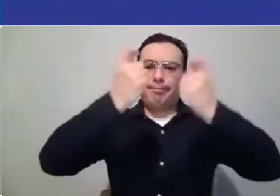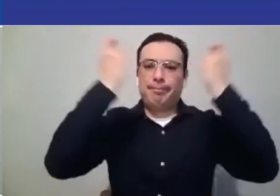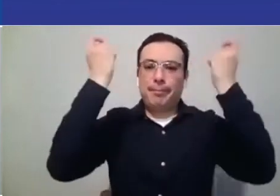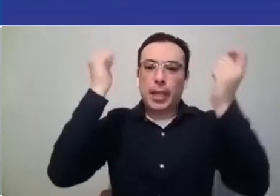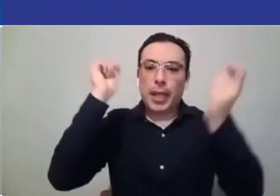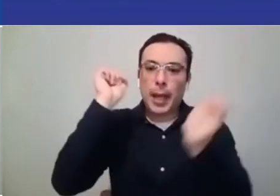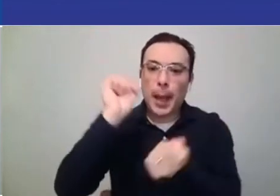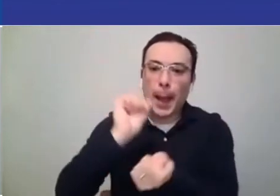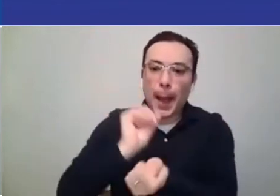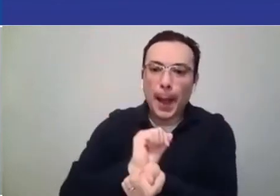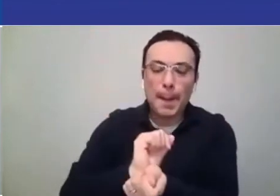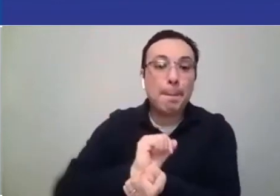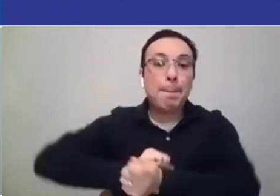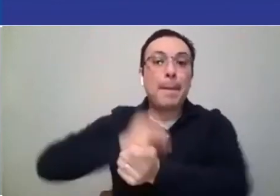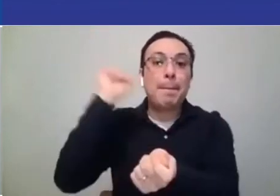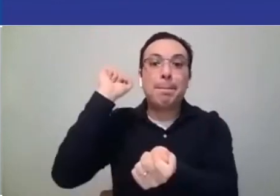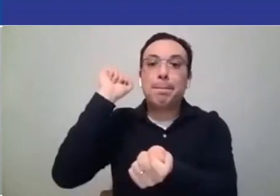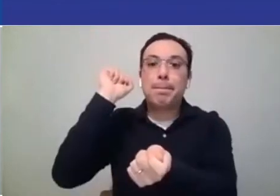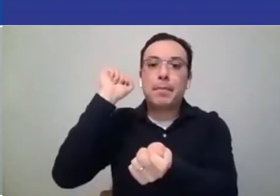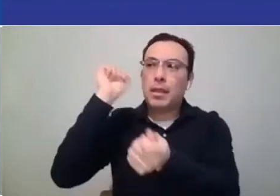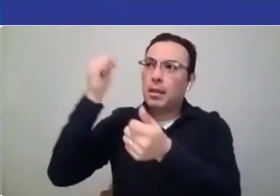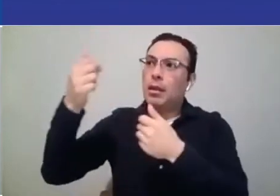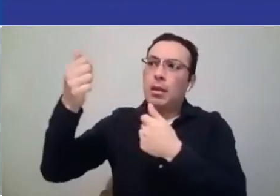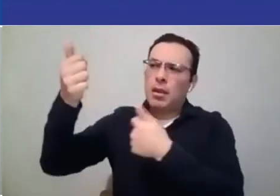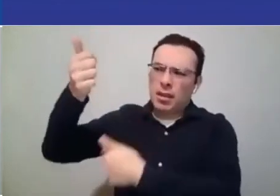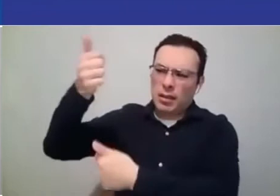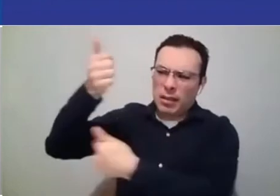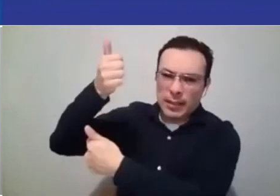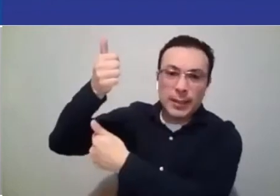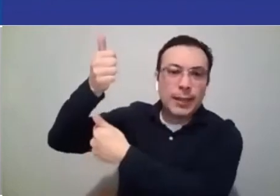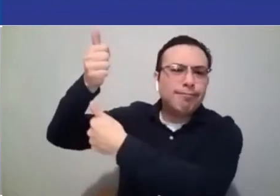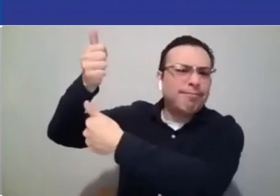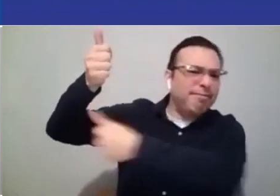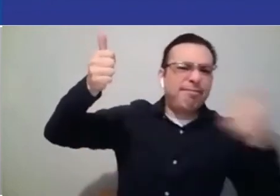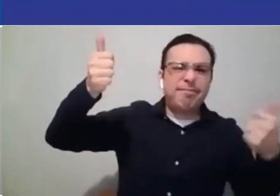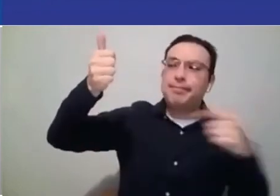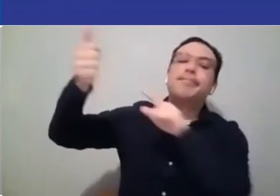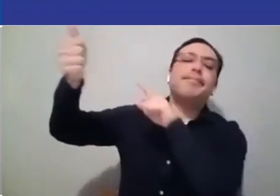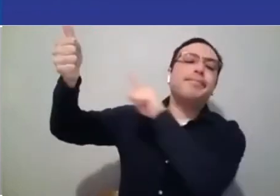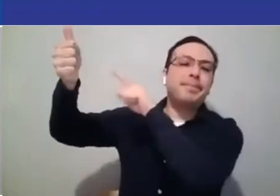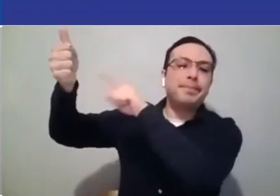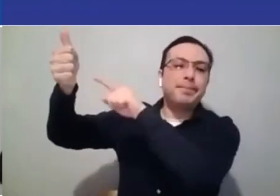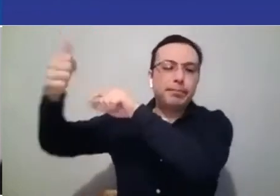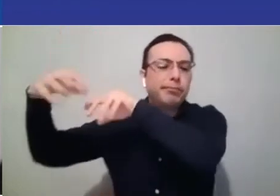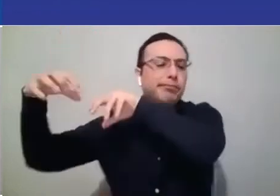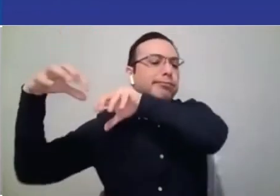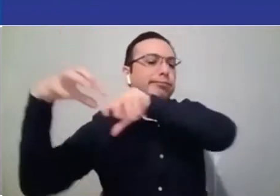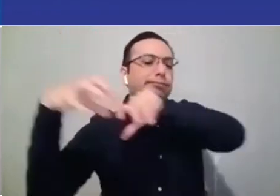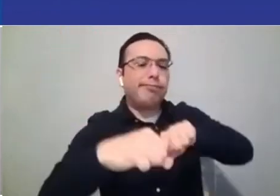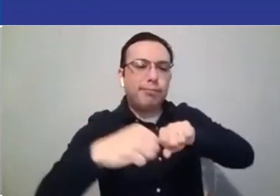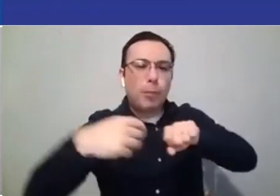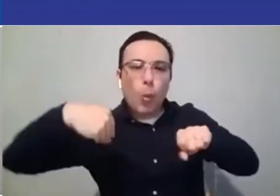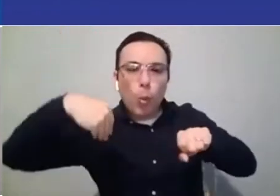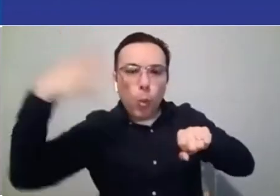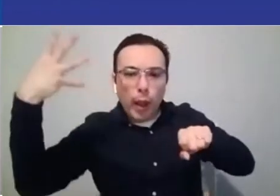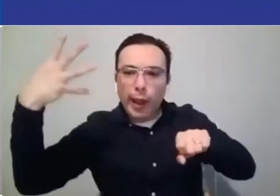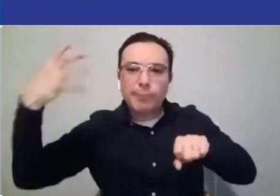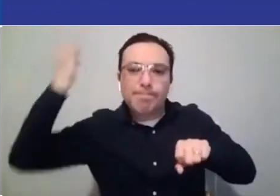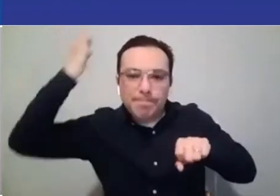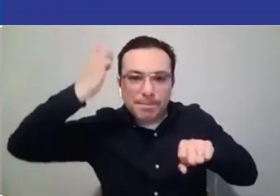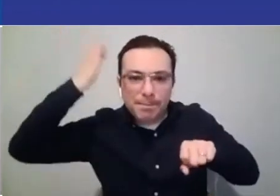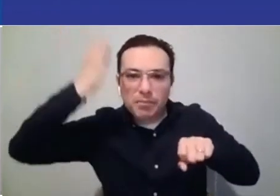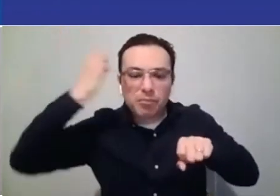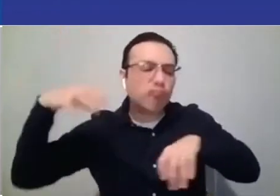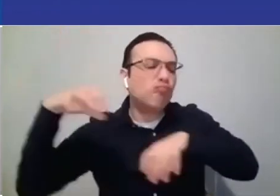celebrating the whole idea of freedom from the yoke of bondage of the white planter, the